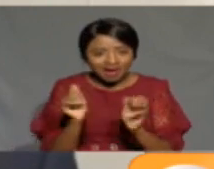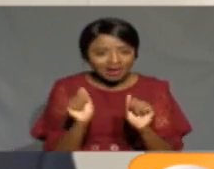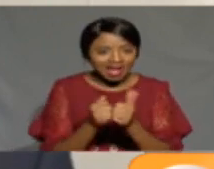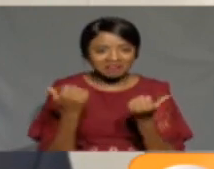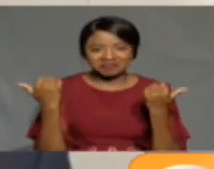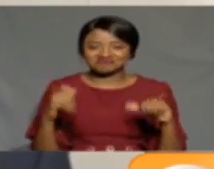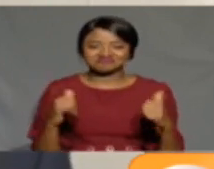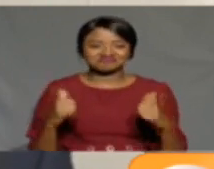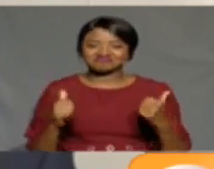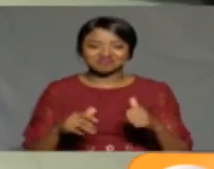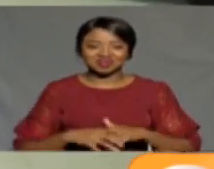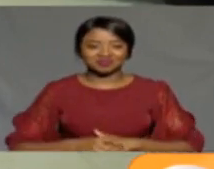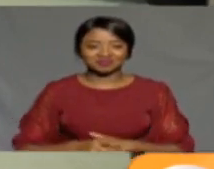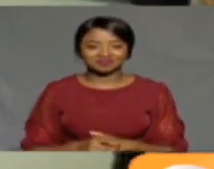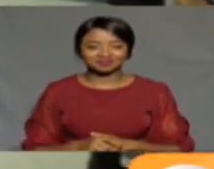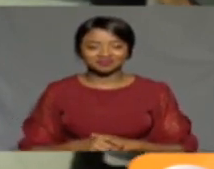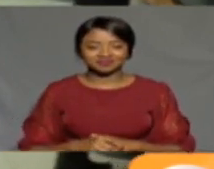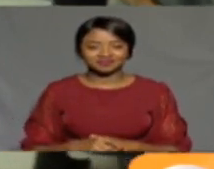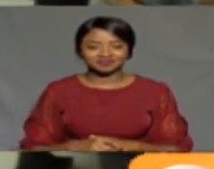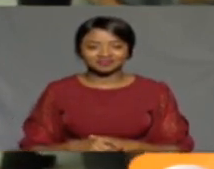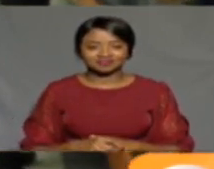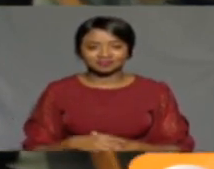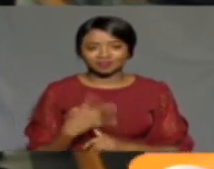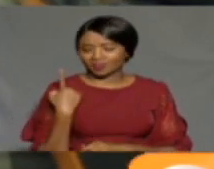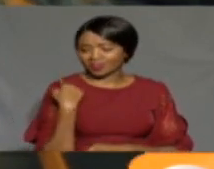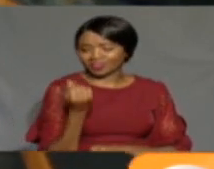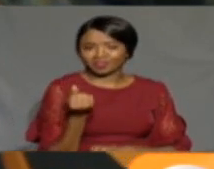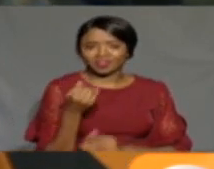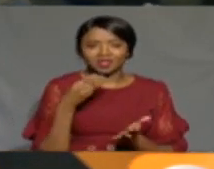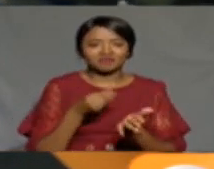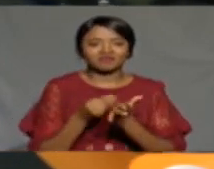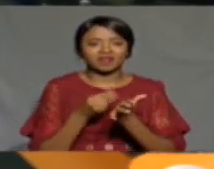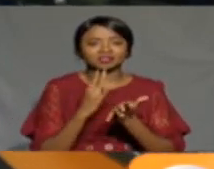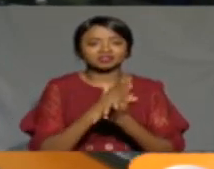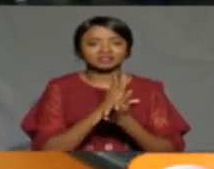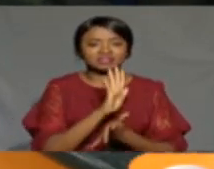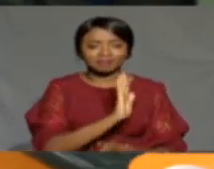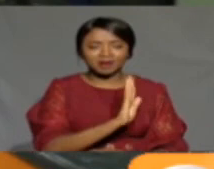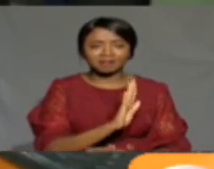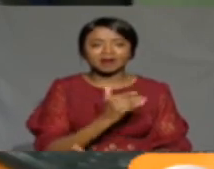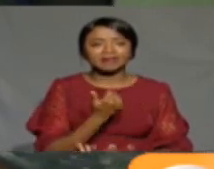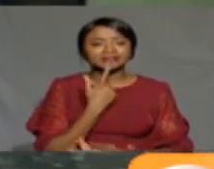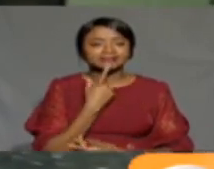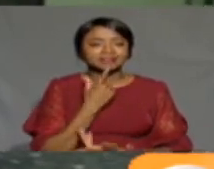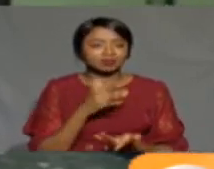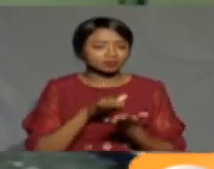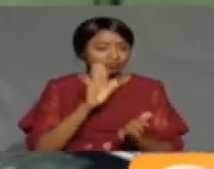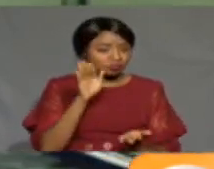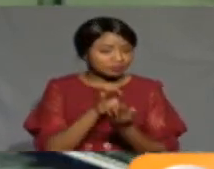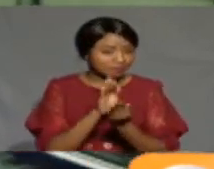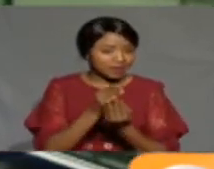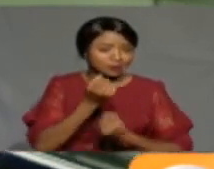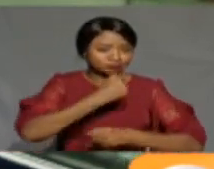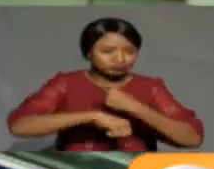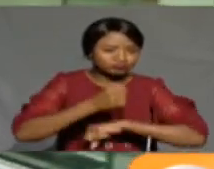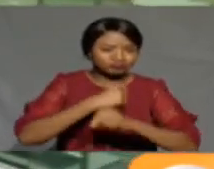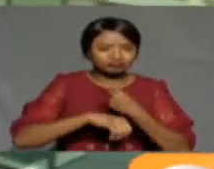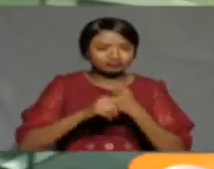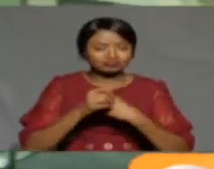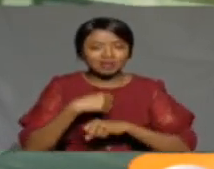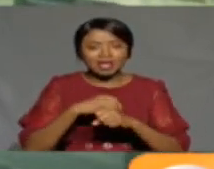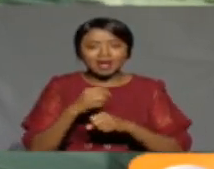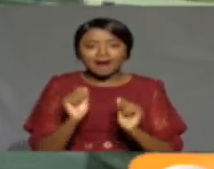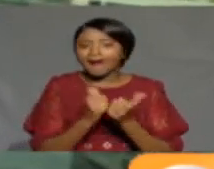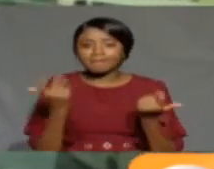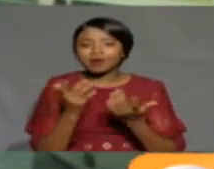those challenges. In its latest financial sector players half-year results, most banking activities were recorded